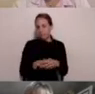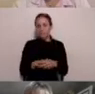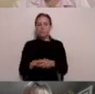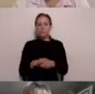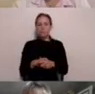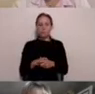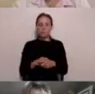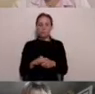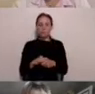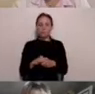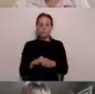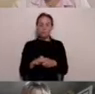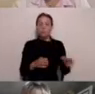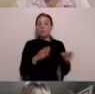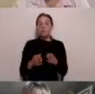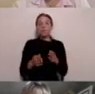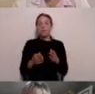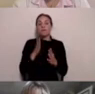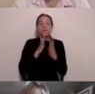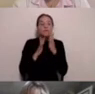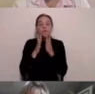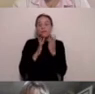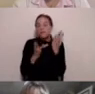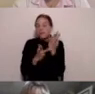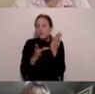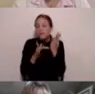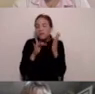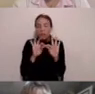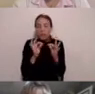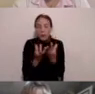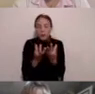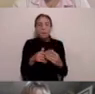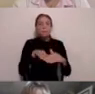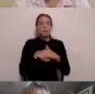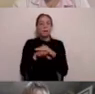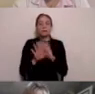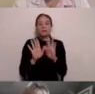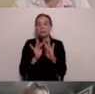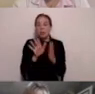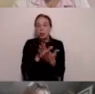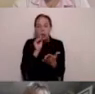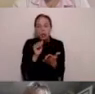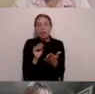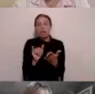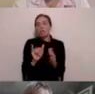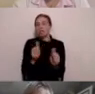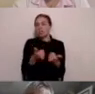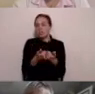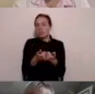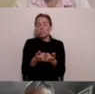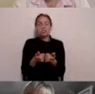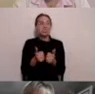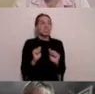There was lack of technology for the families. Access to online learning was challenging. There's even just challenges with the